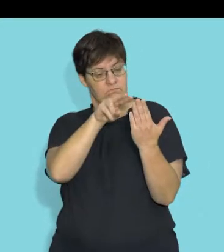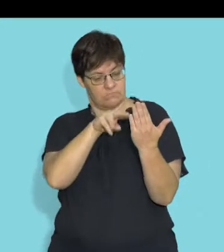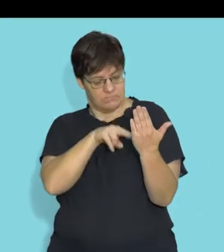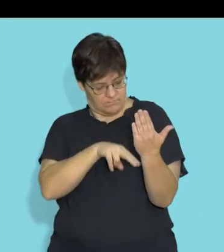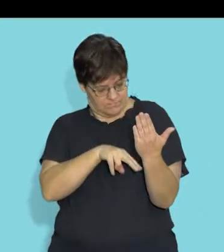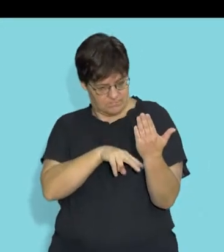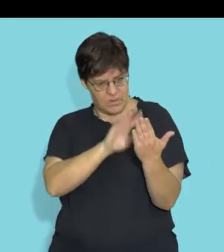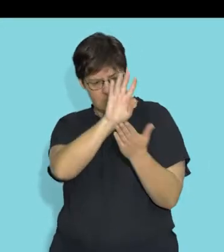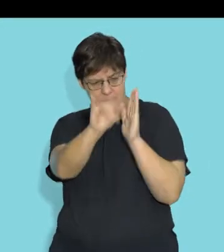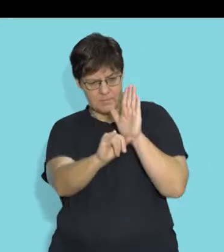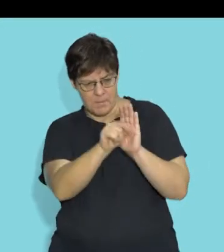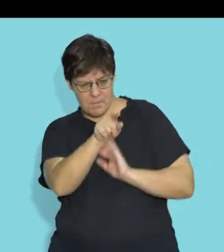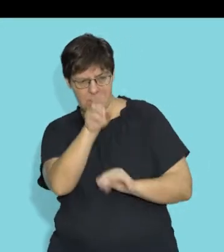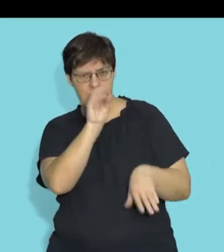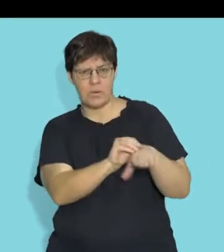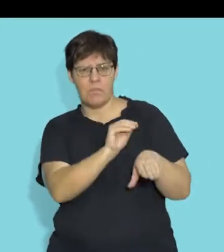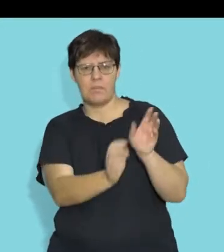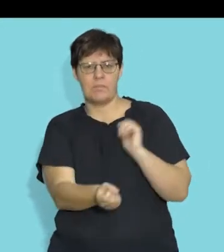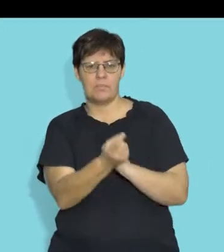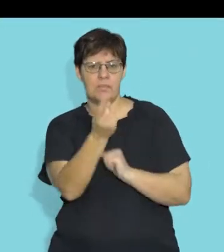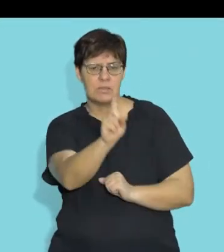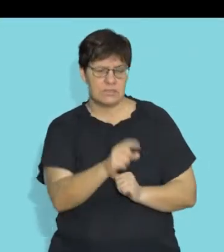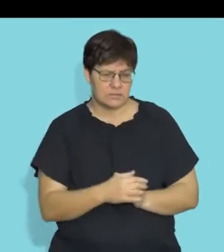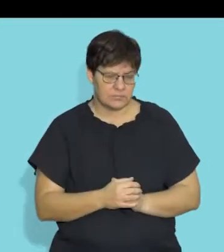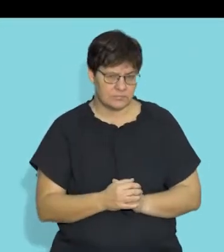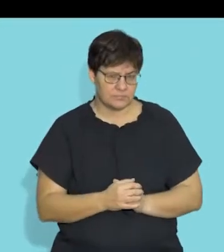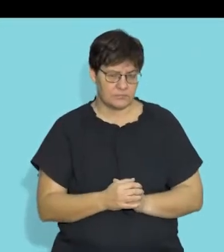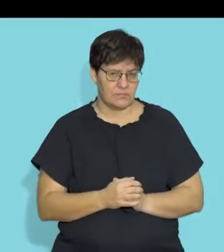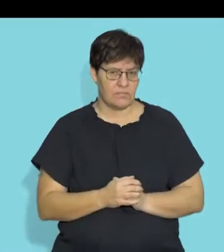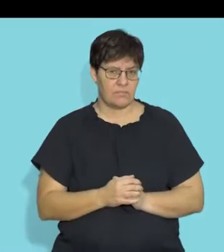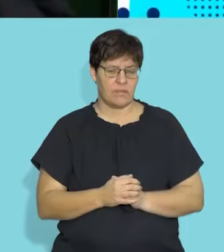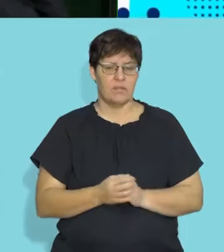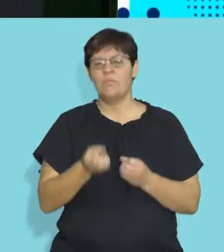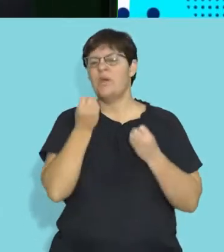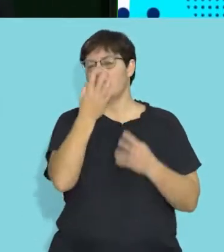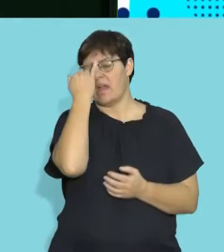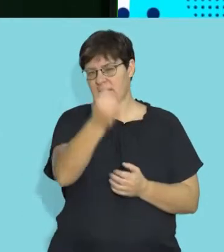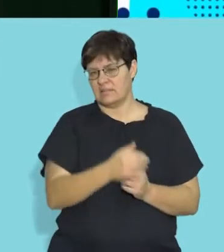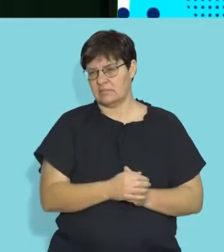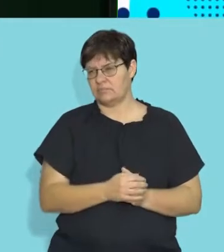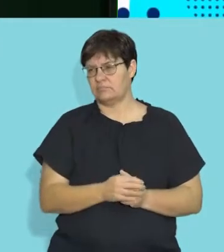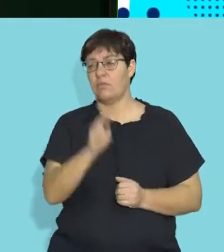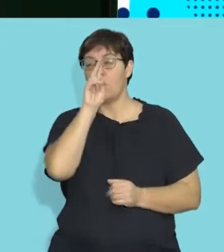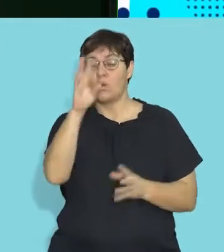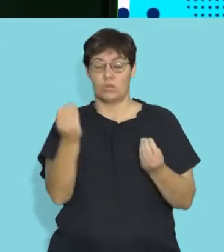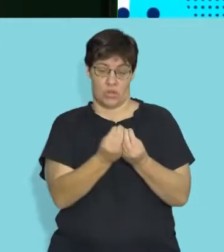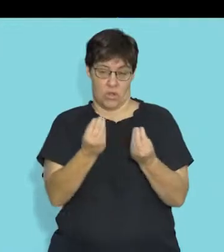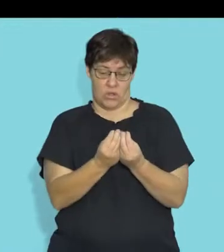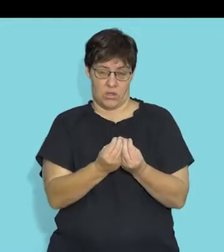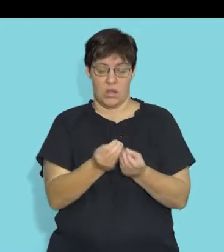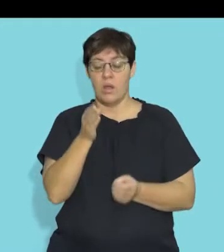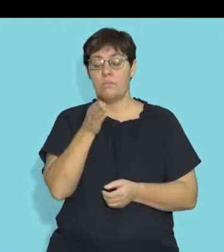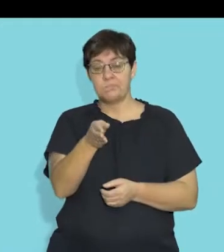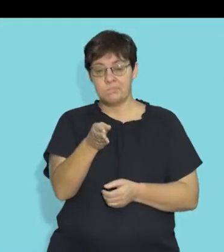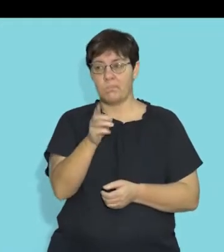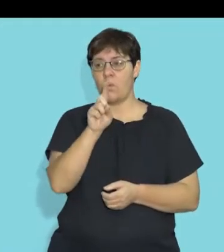we identify as a challenge. Now, just to give you an idea, if you look at the stock, you had 160,